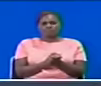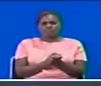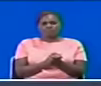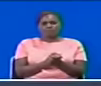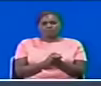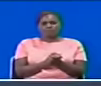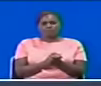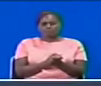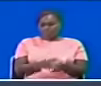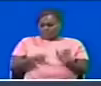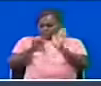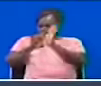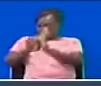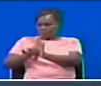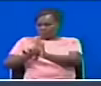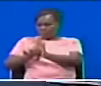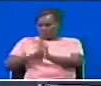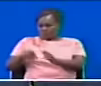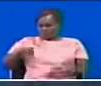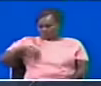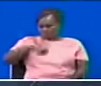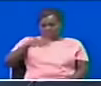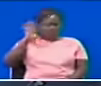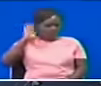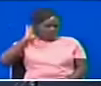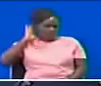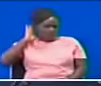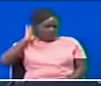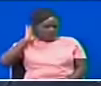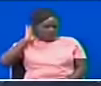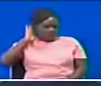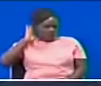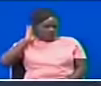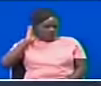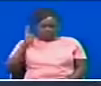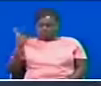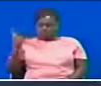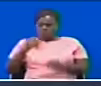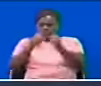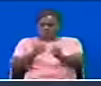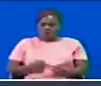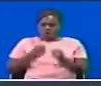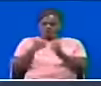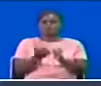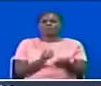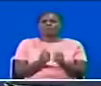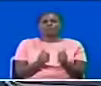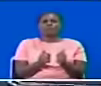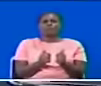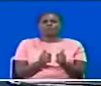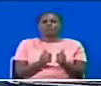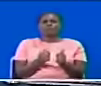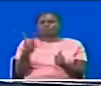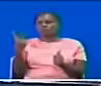Let me give you an example. We are being told that this is a two-horse race, okay? Two